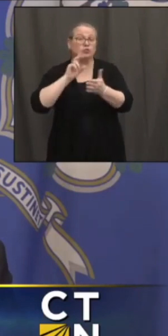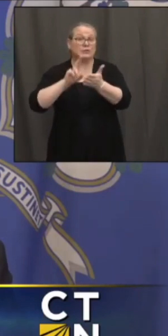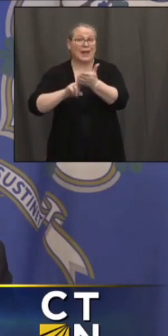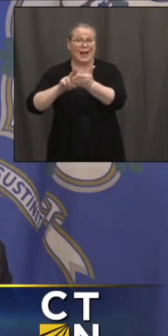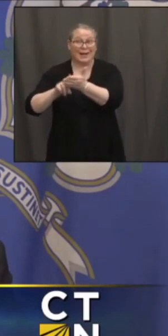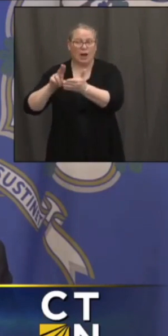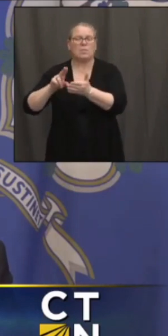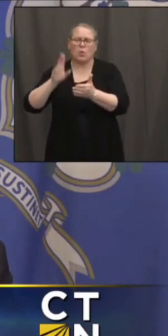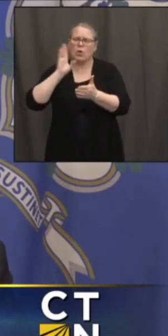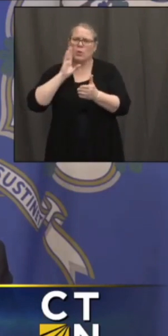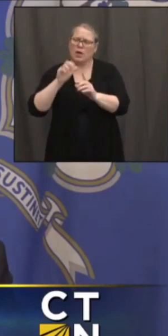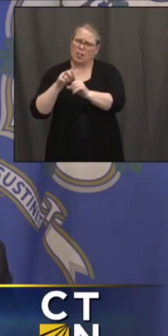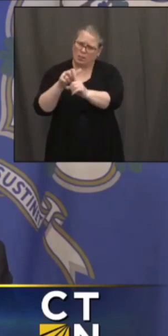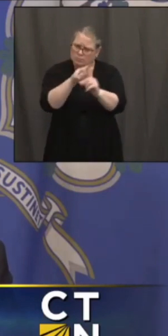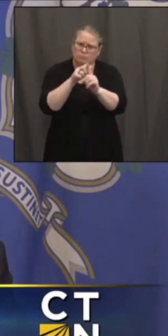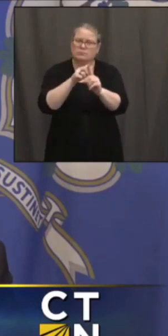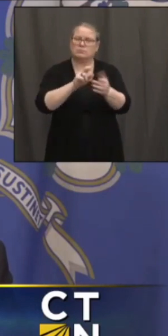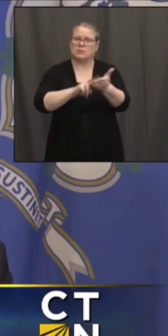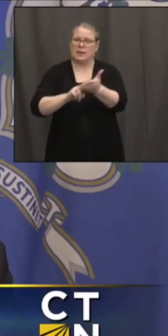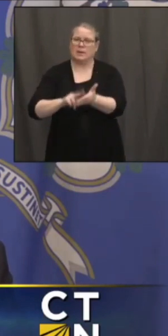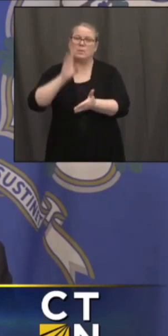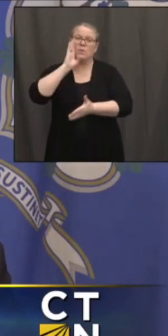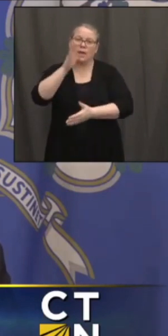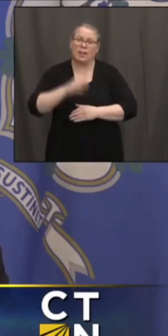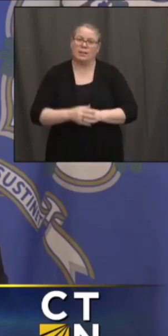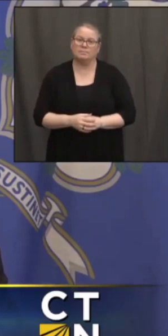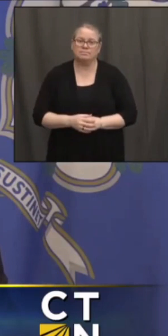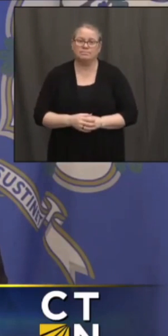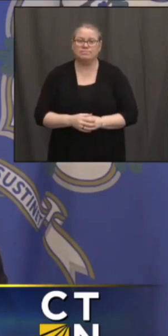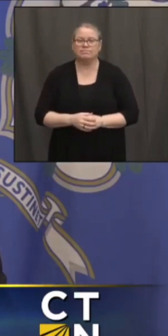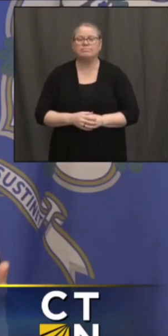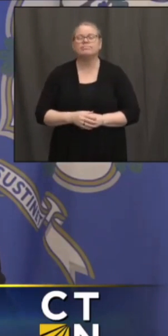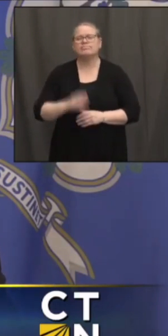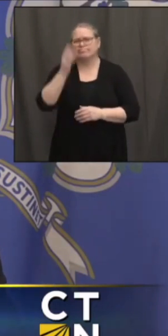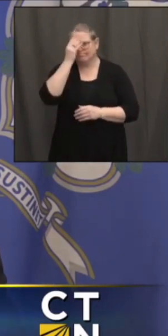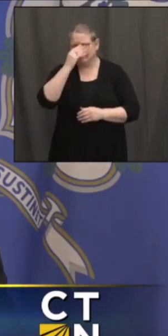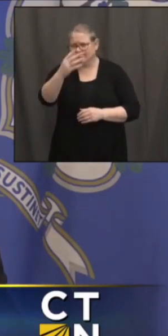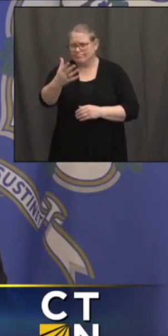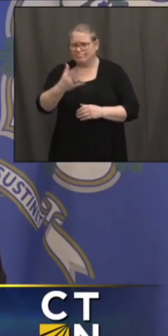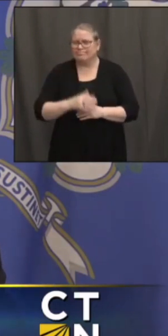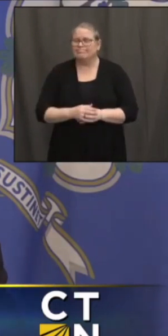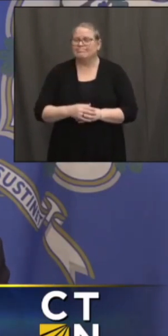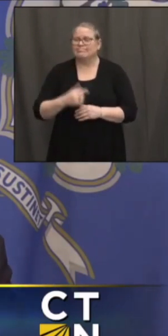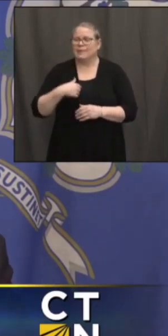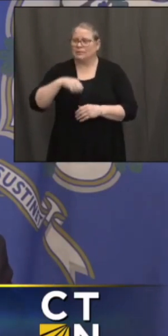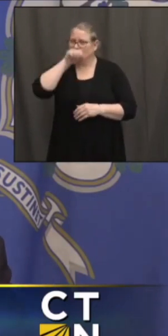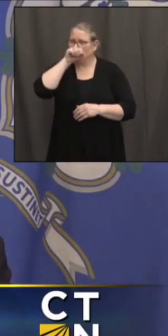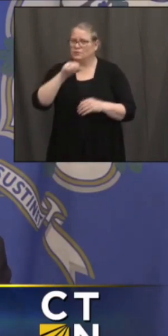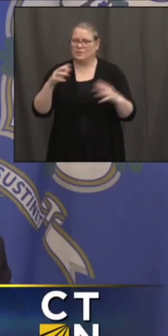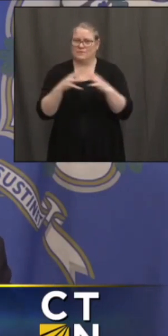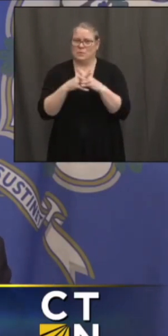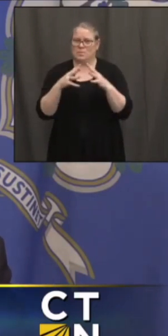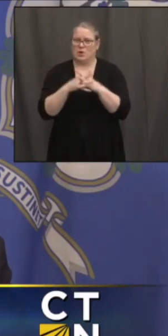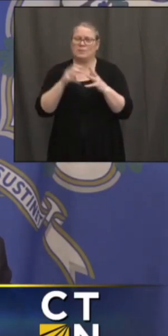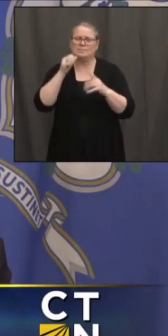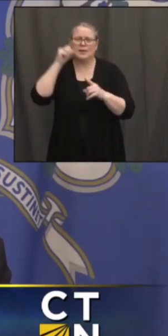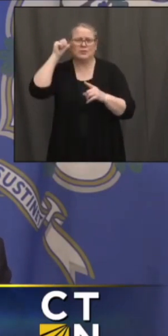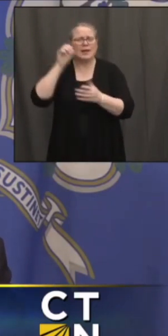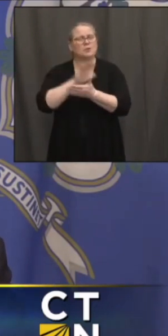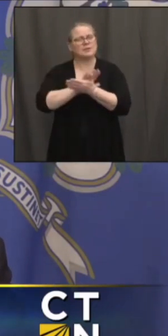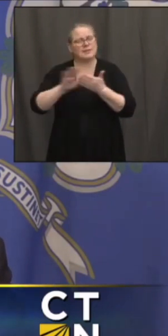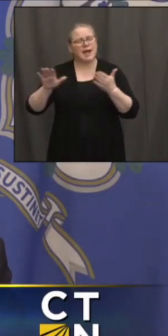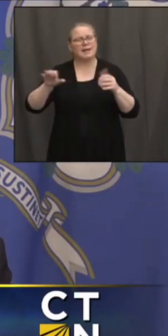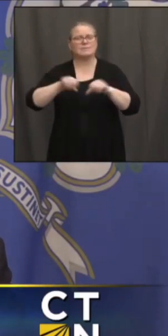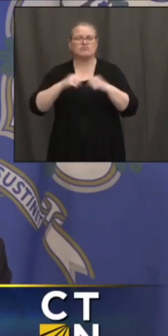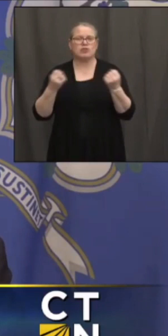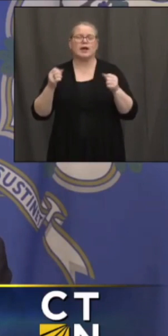thing. Yesterday was a nice break for me. I'm a football fan, and so I had some fun, good fun for the